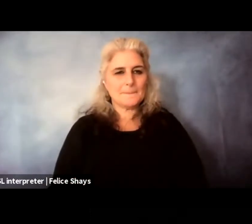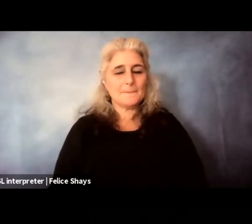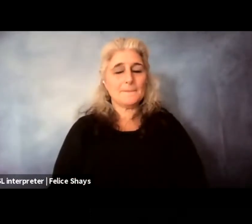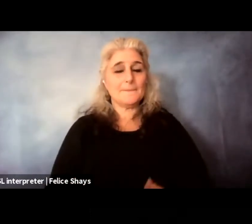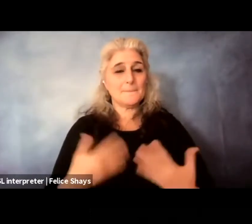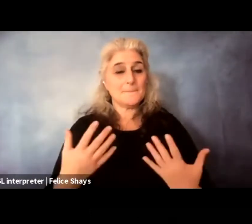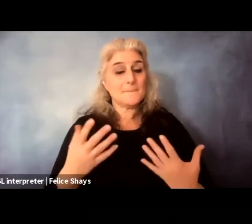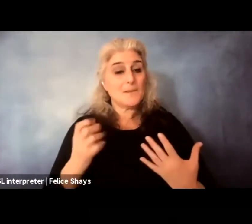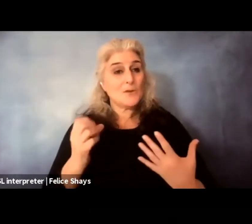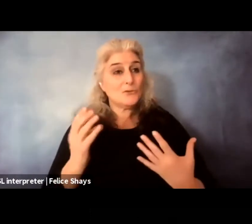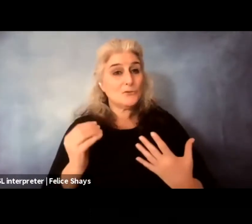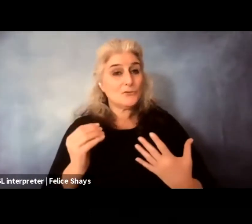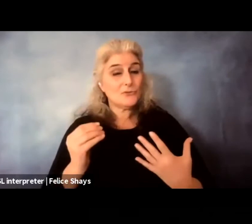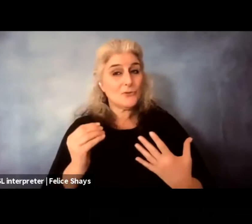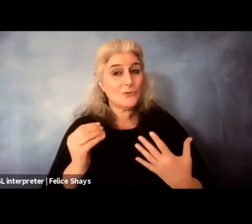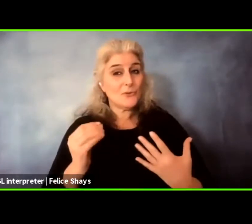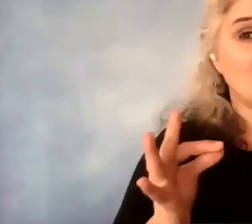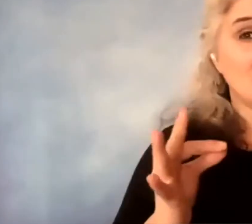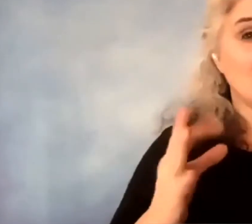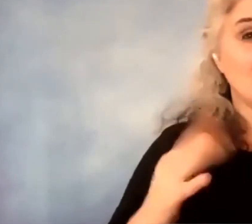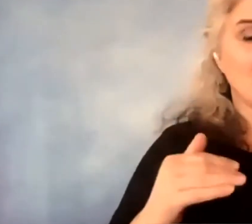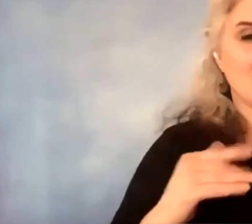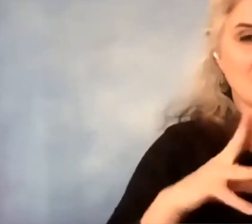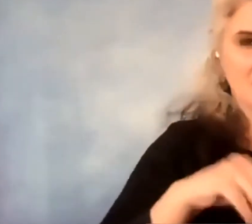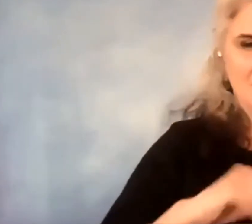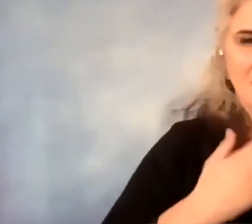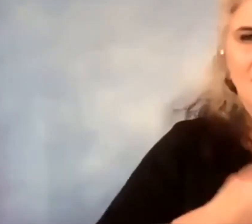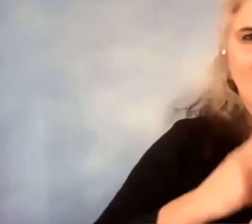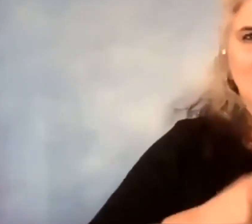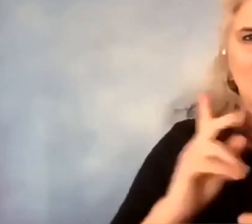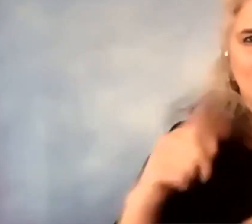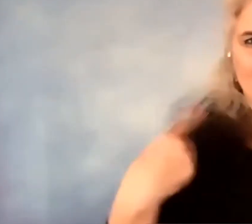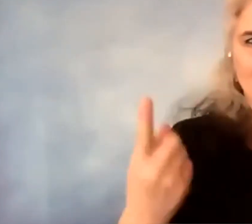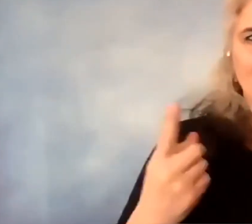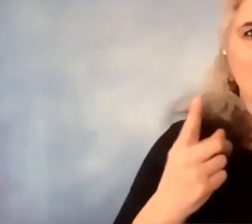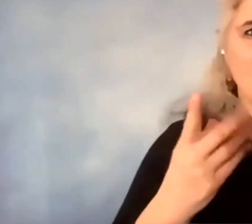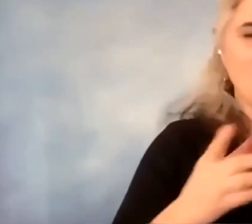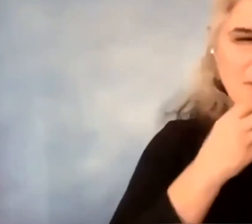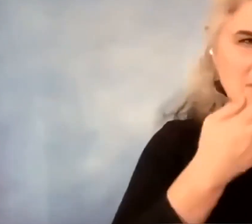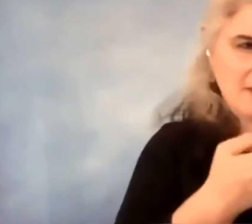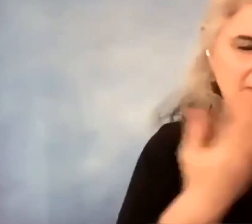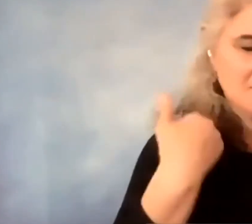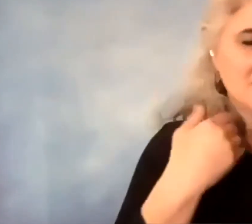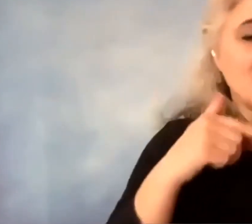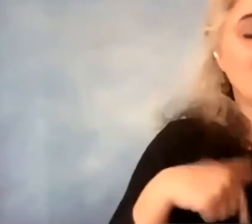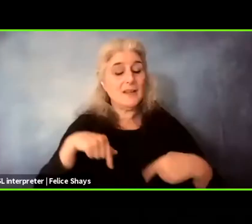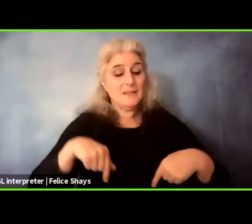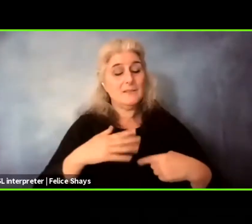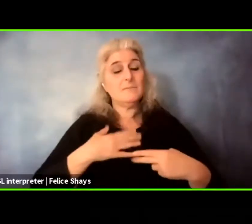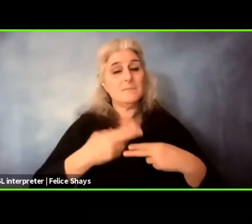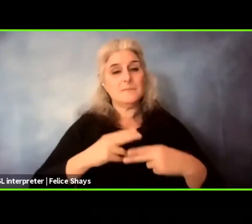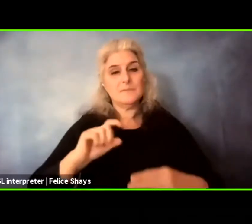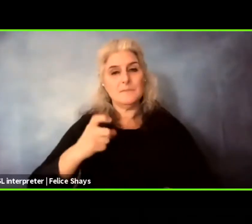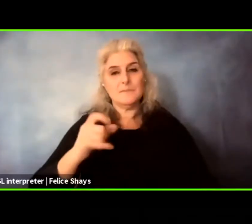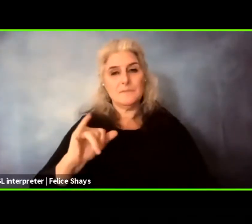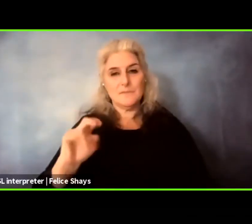So if you weren't part of the program earlier or weren't there, again, this is Xing. I